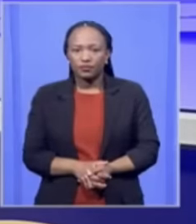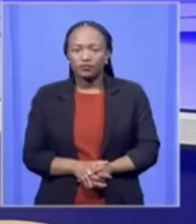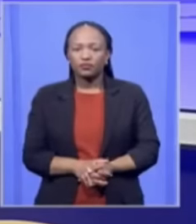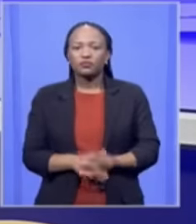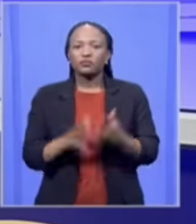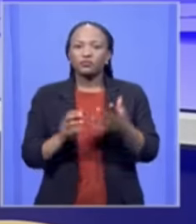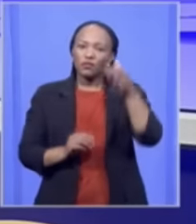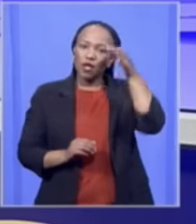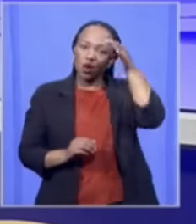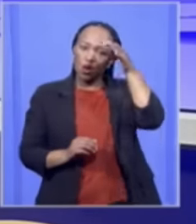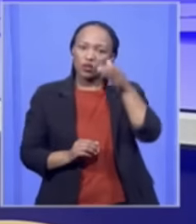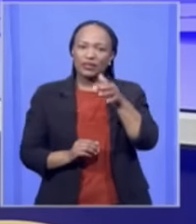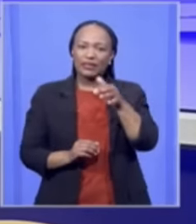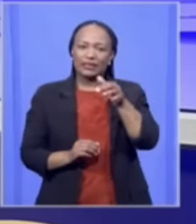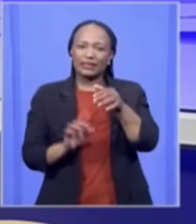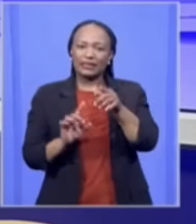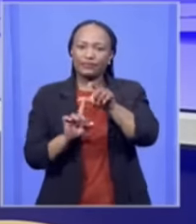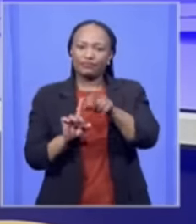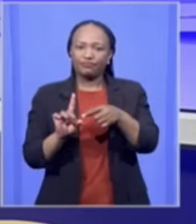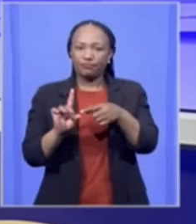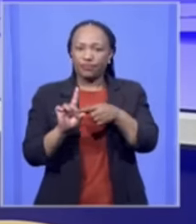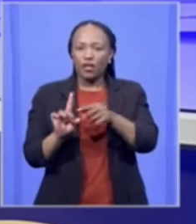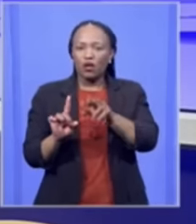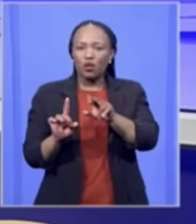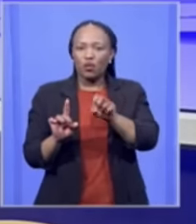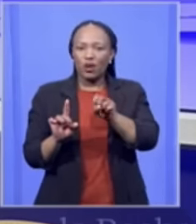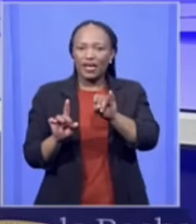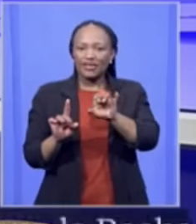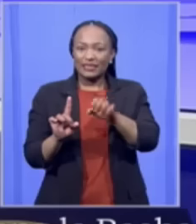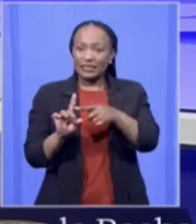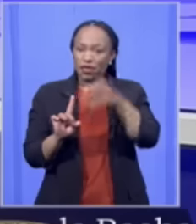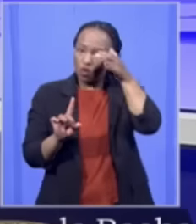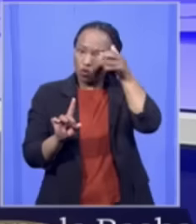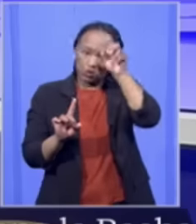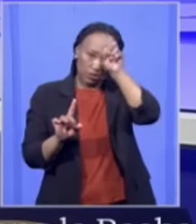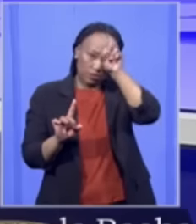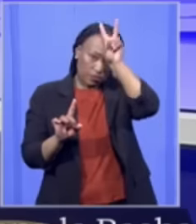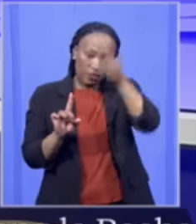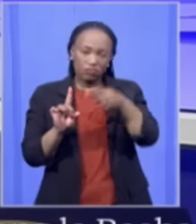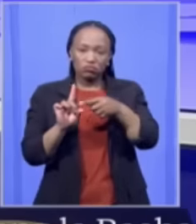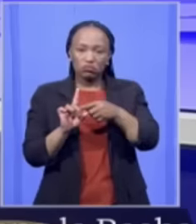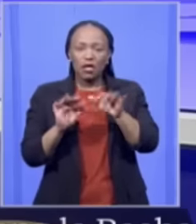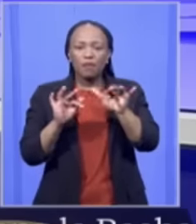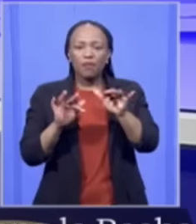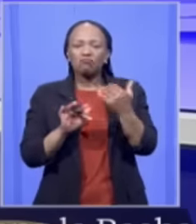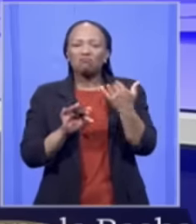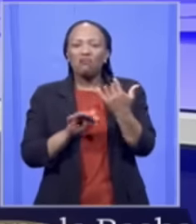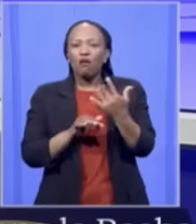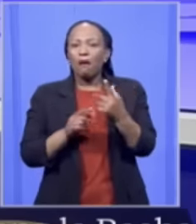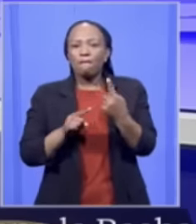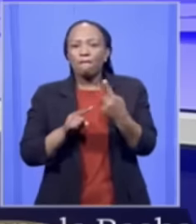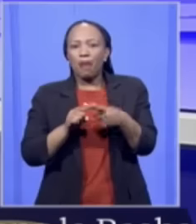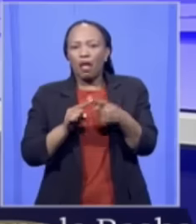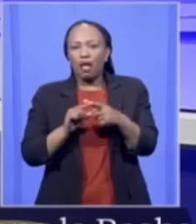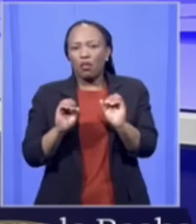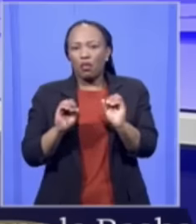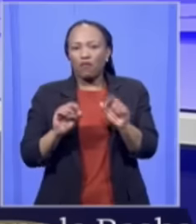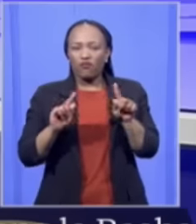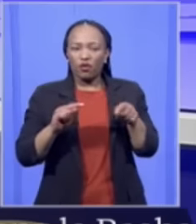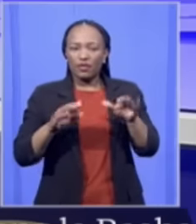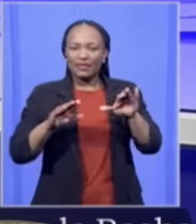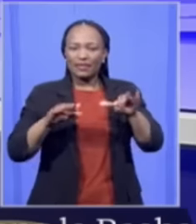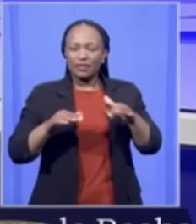Mokatisi wa Springbok Rassie Erasmus o akareditse batshameki ba ba iseng ba tshamekele setlhopha sa bosetšhaba mo setlhopheng sa gagwe se se tlileng go